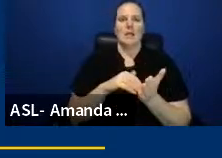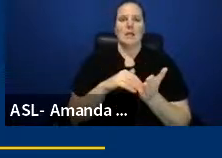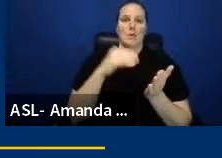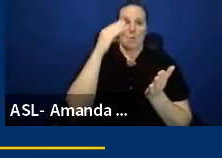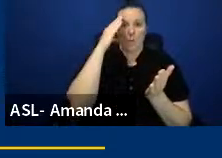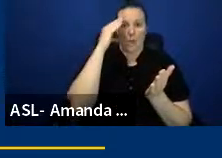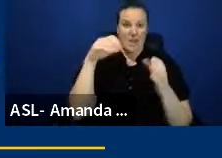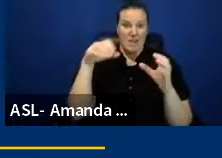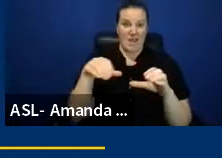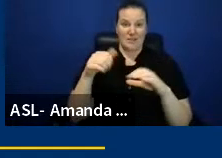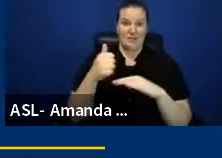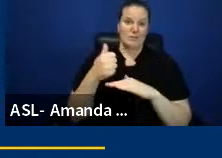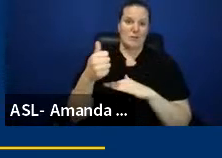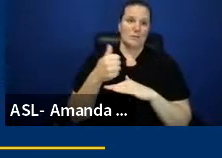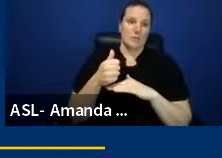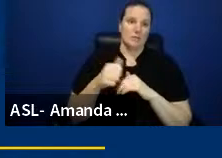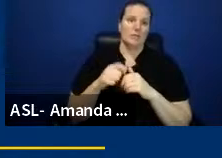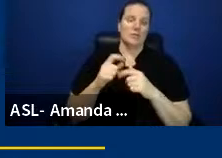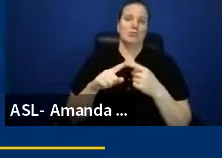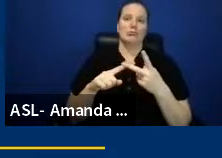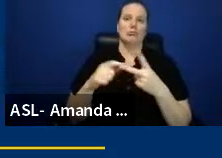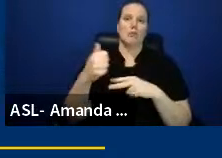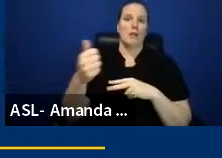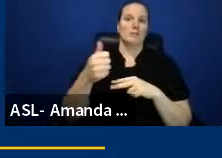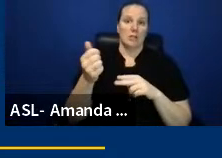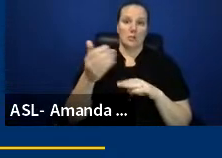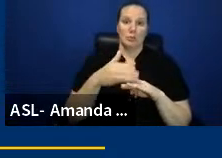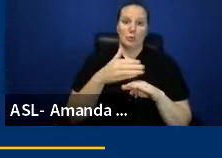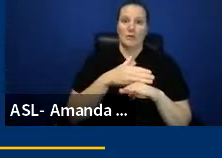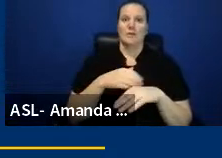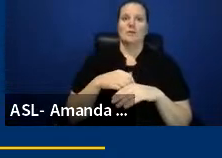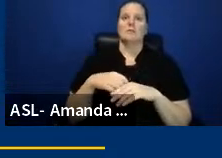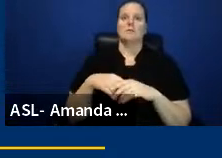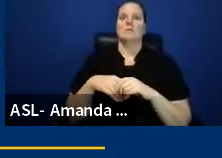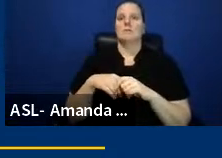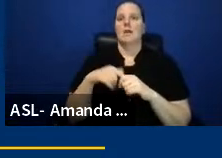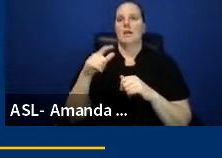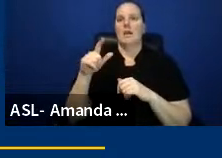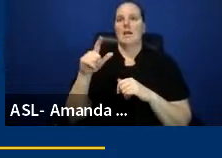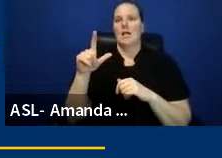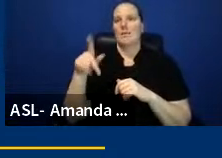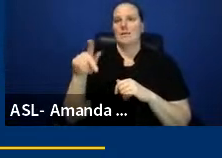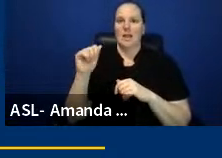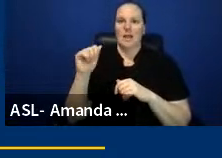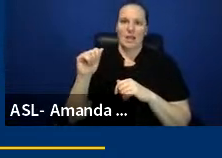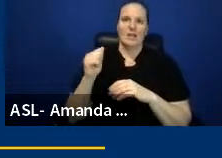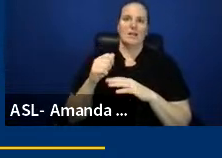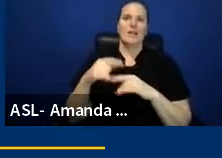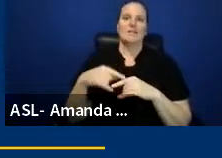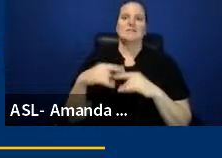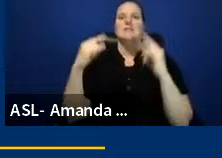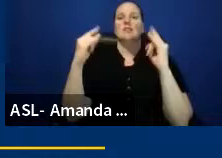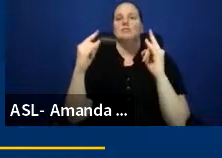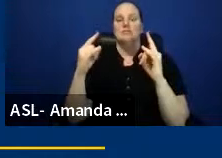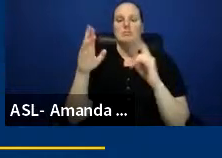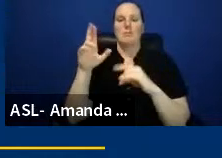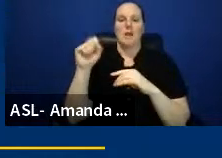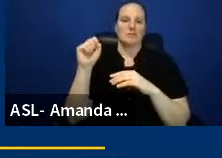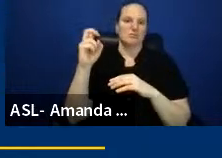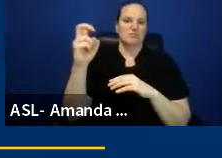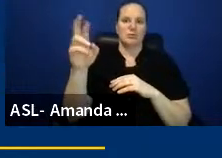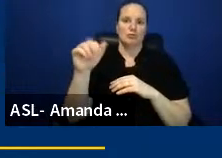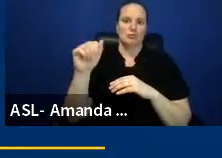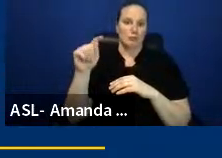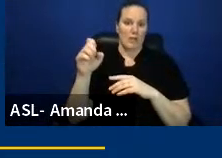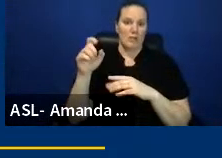active transportation, the transit improvements, including the LRT extension and the express bus, and the variable rate tolling that is planned